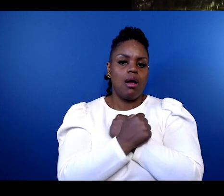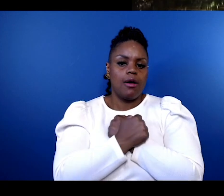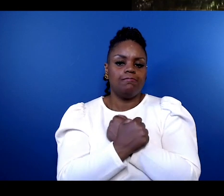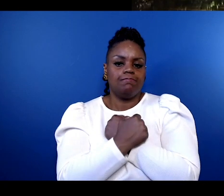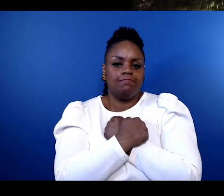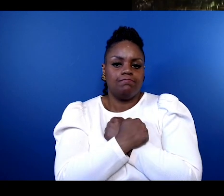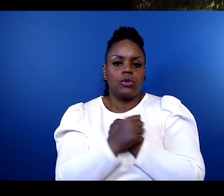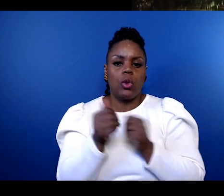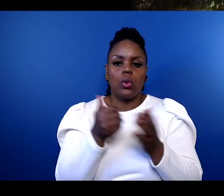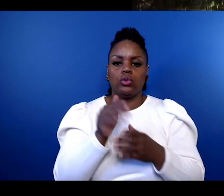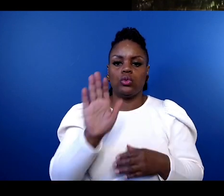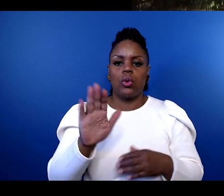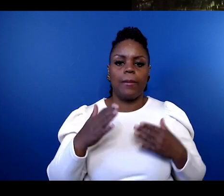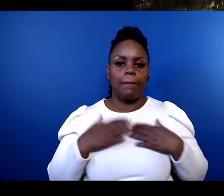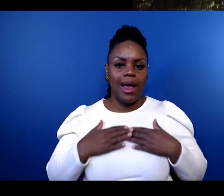the legs.